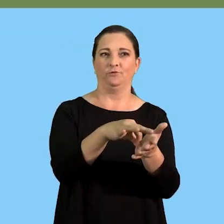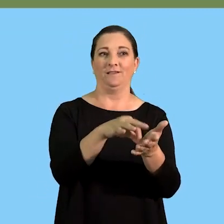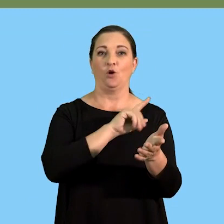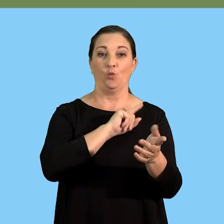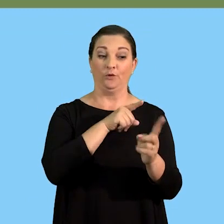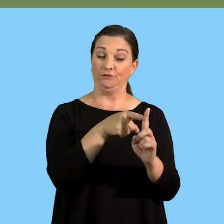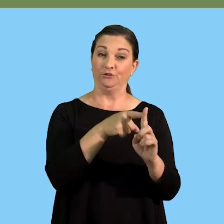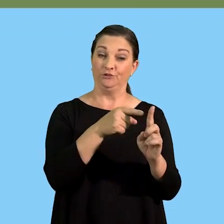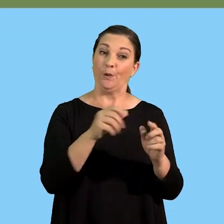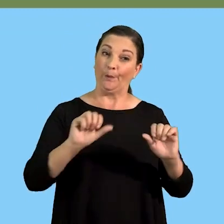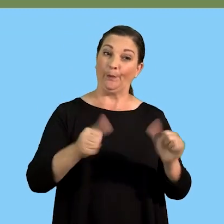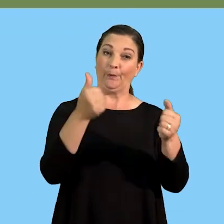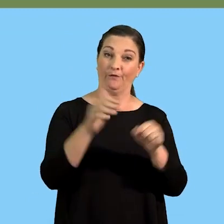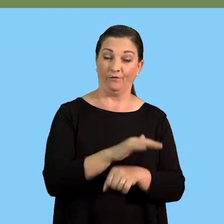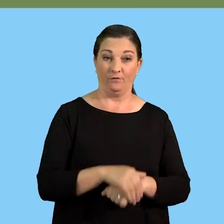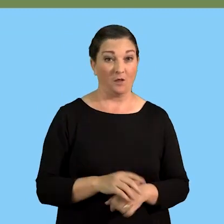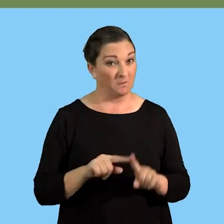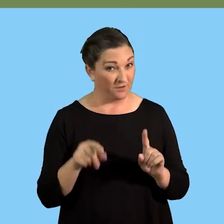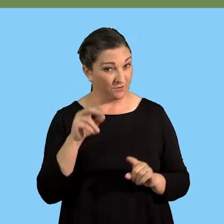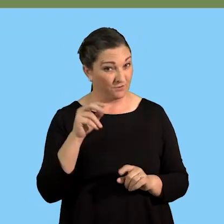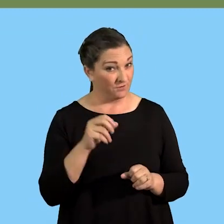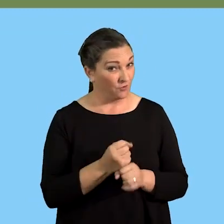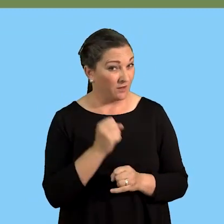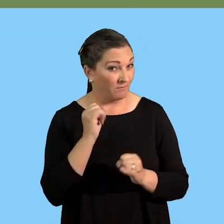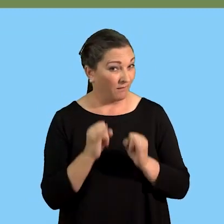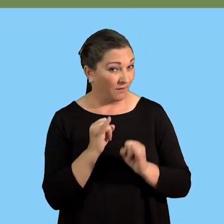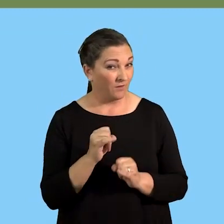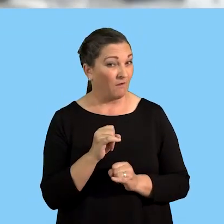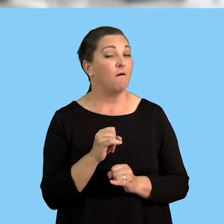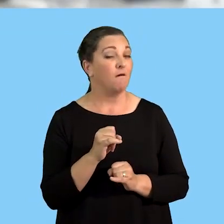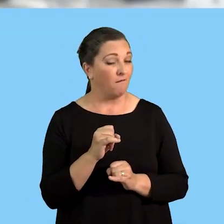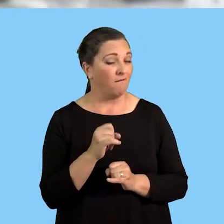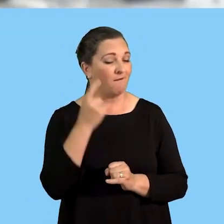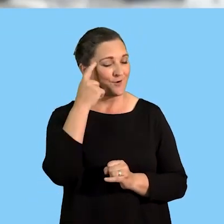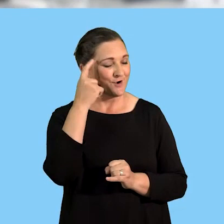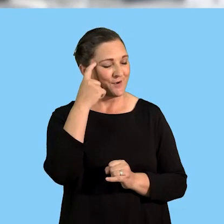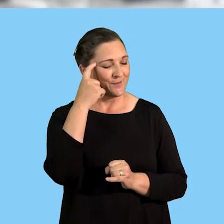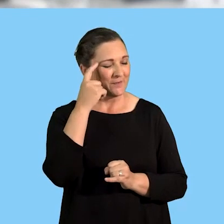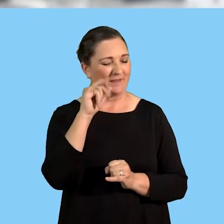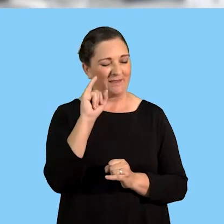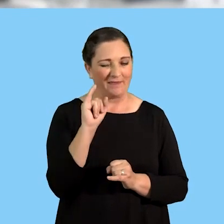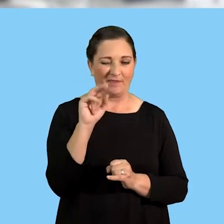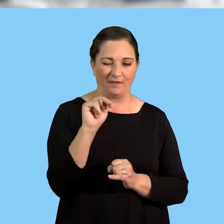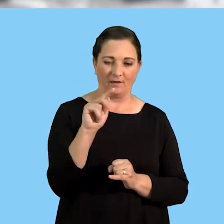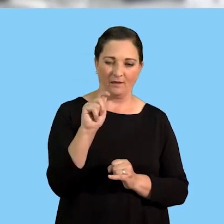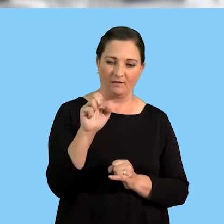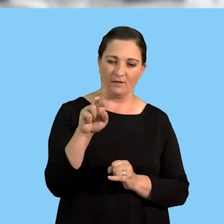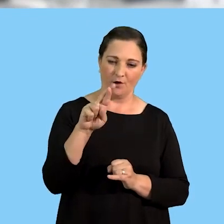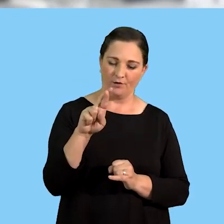employment contract. Now remember, grade 11s, that the interviewer